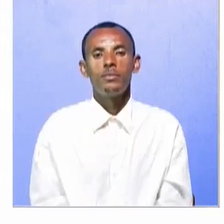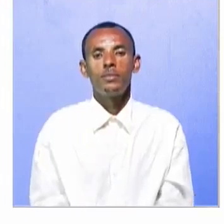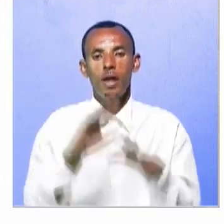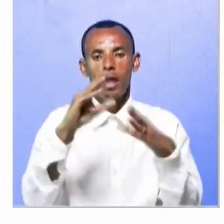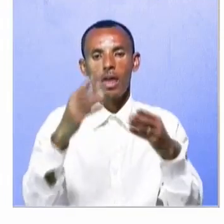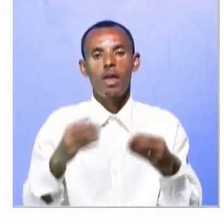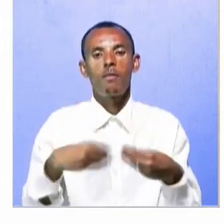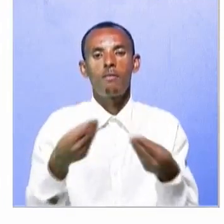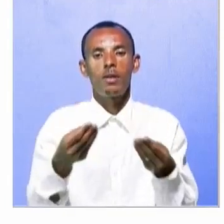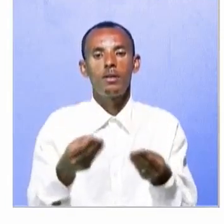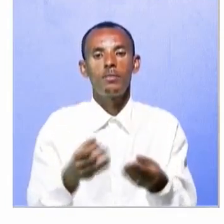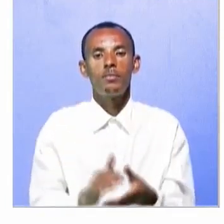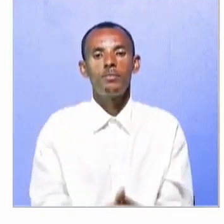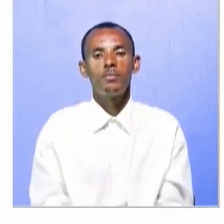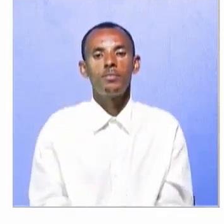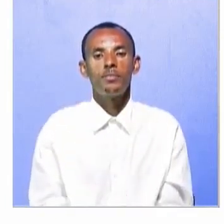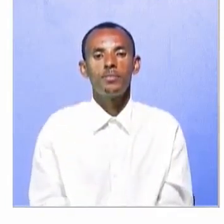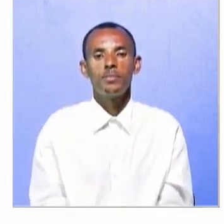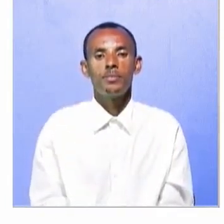Given